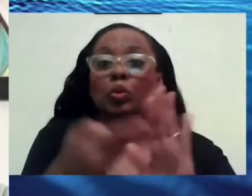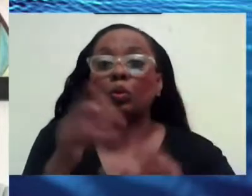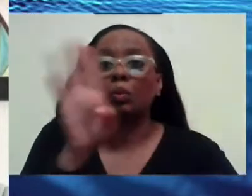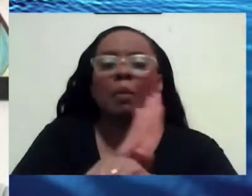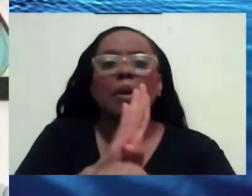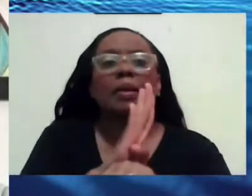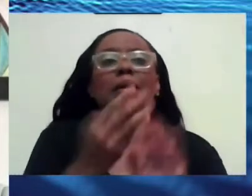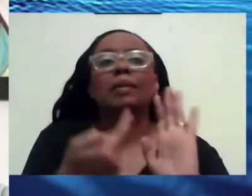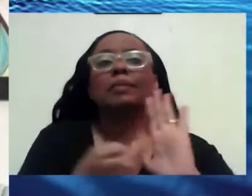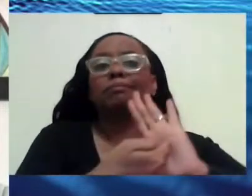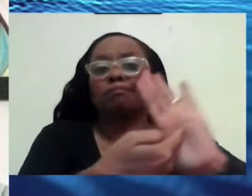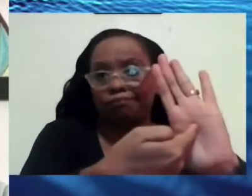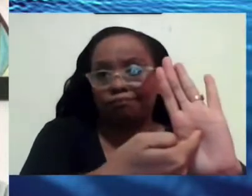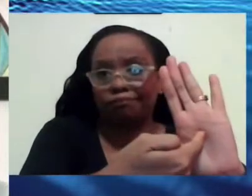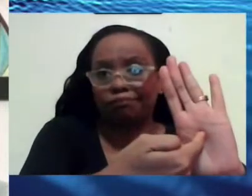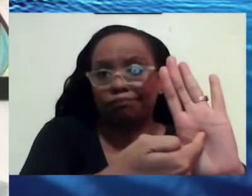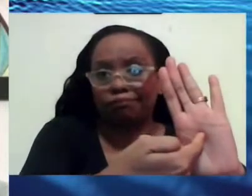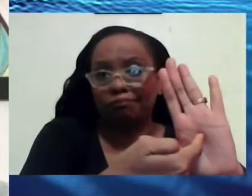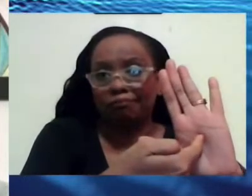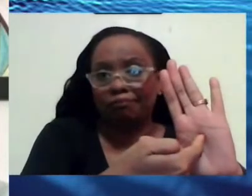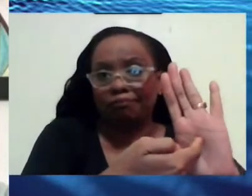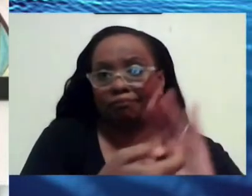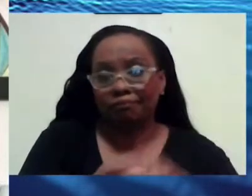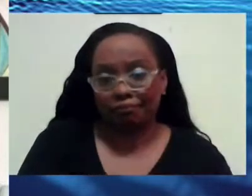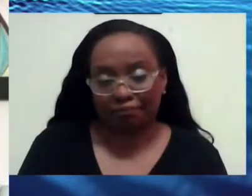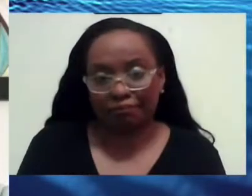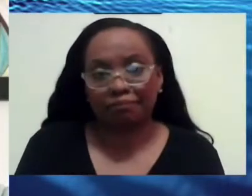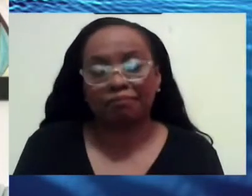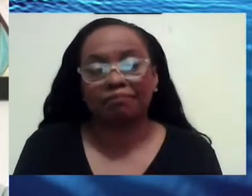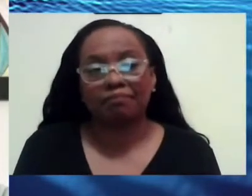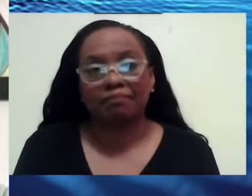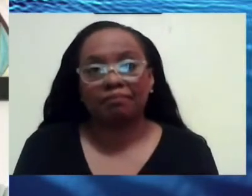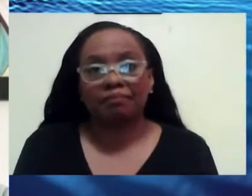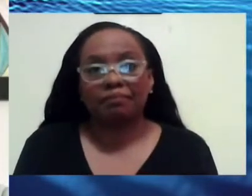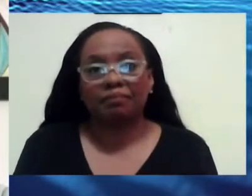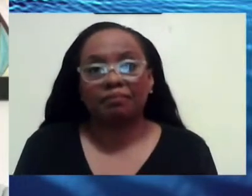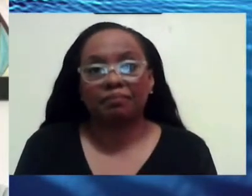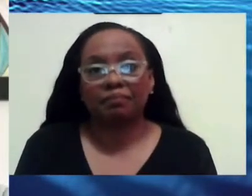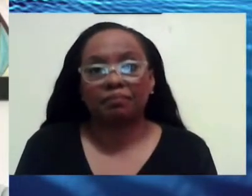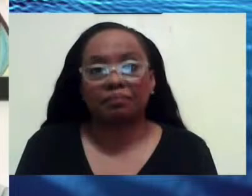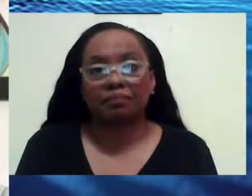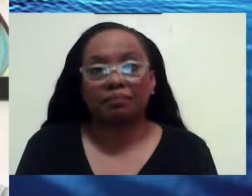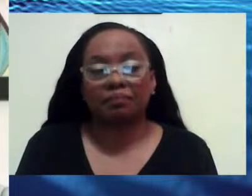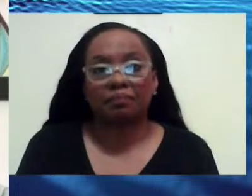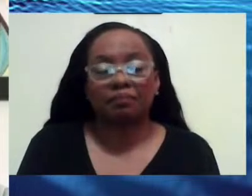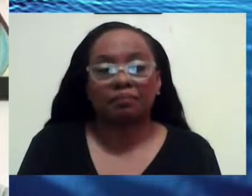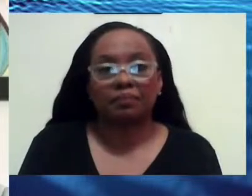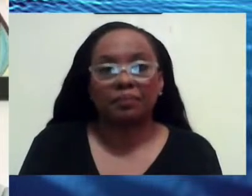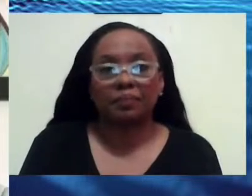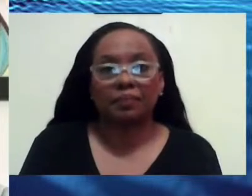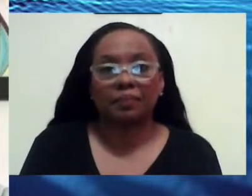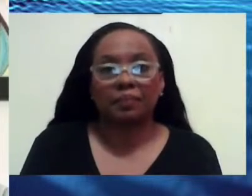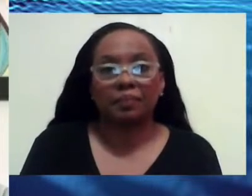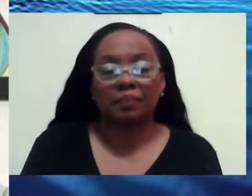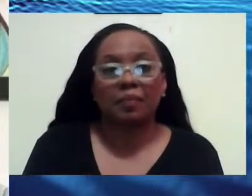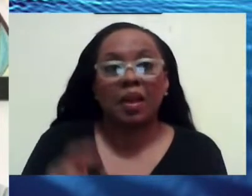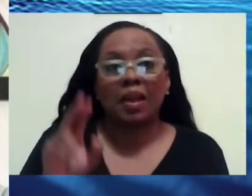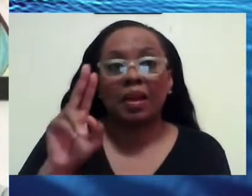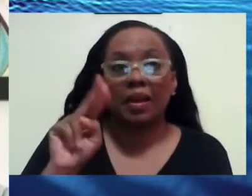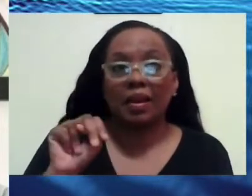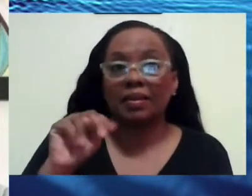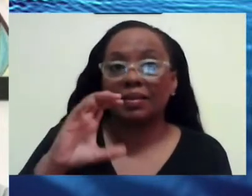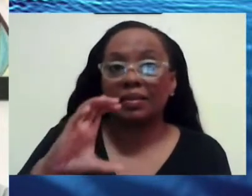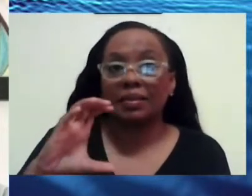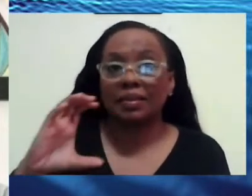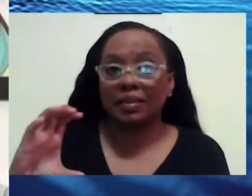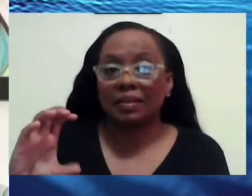schools, because it was really long overdue. With the assistance of the National Conservation Commission and certainly private contractors, we've been